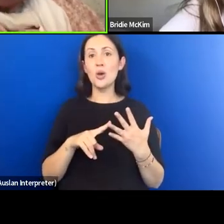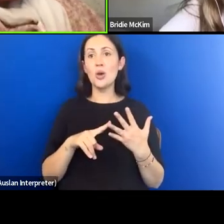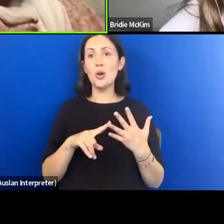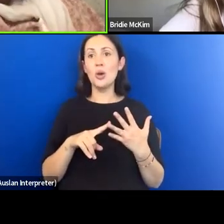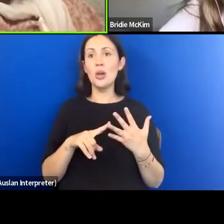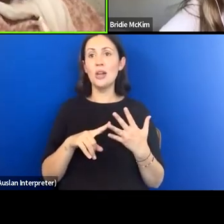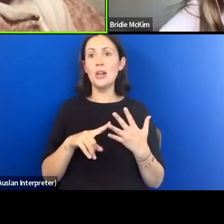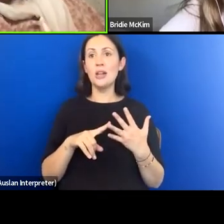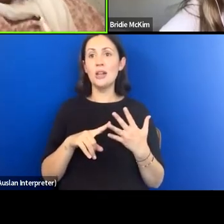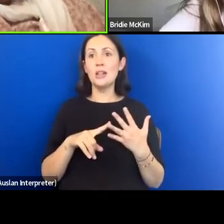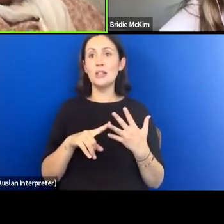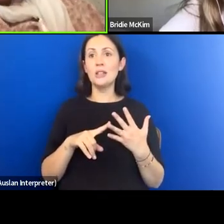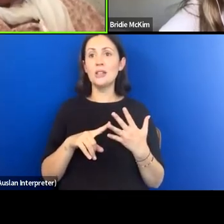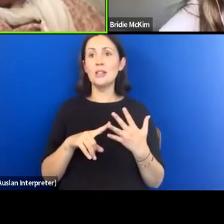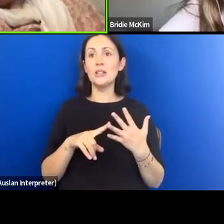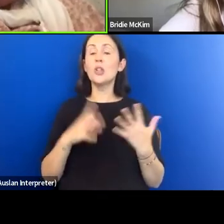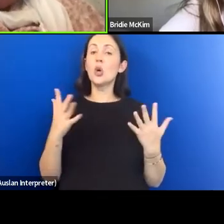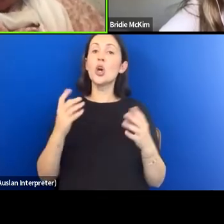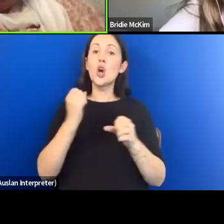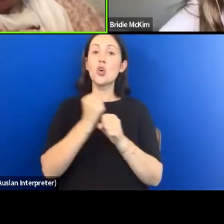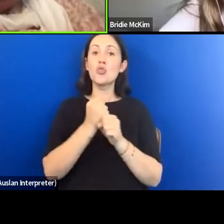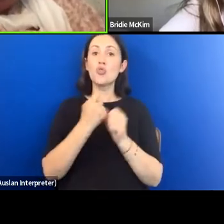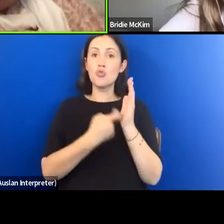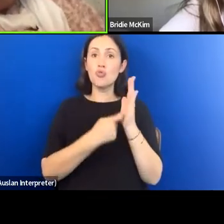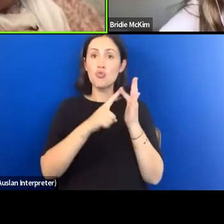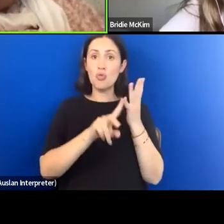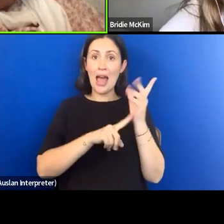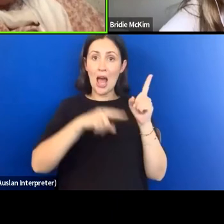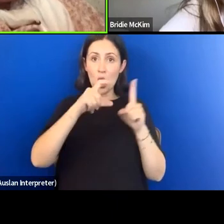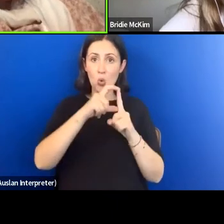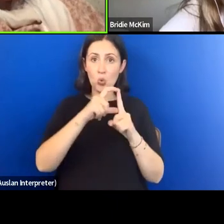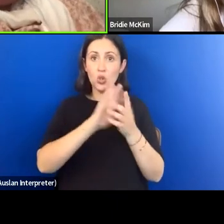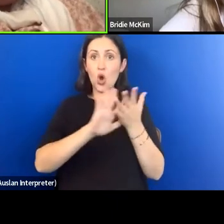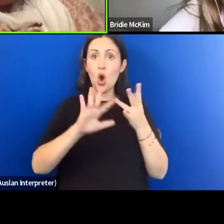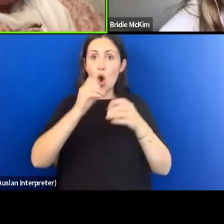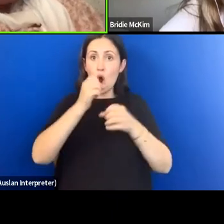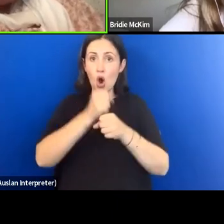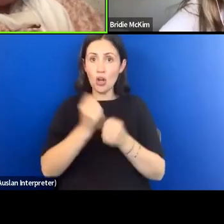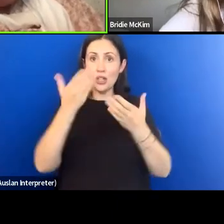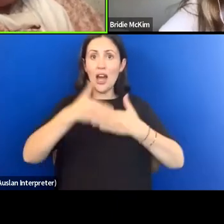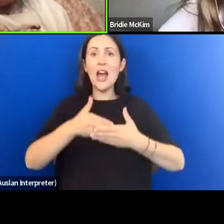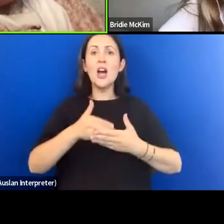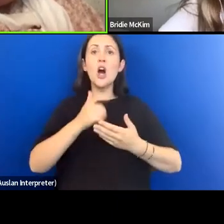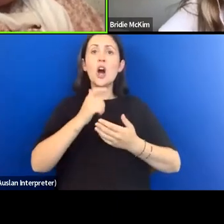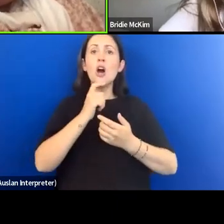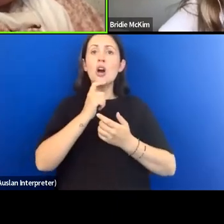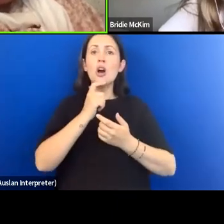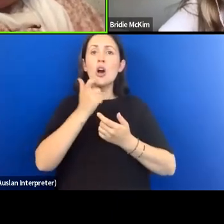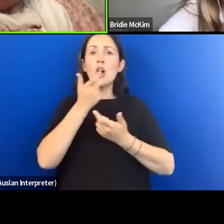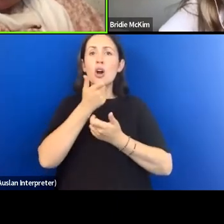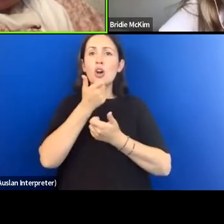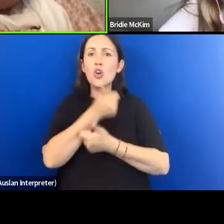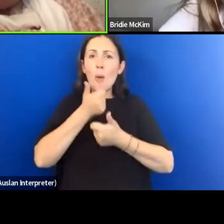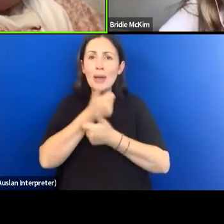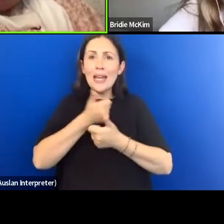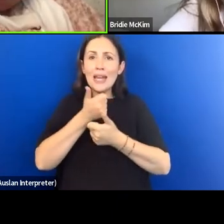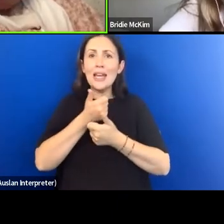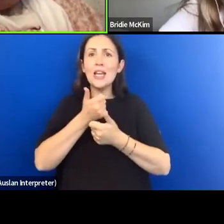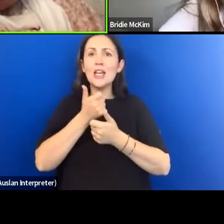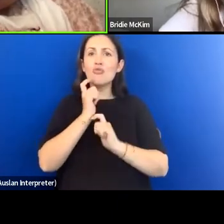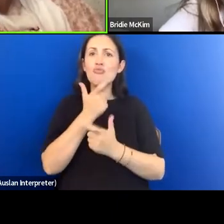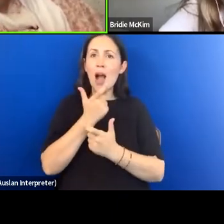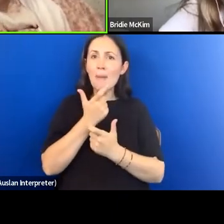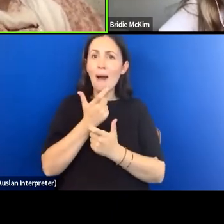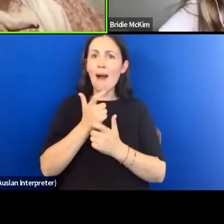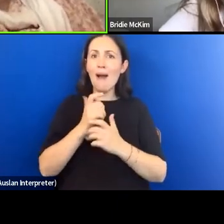like, Groundhog Night is a comedy drama film about a